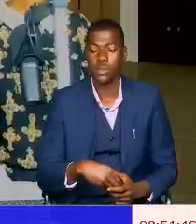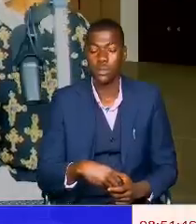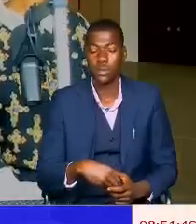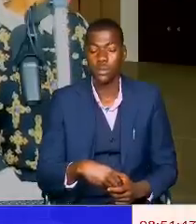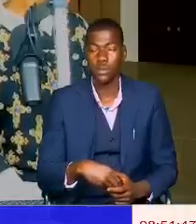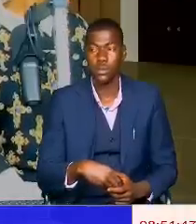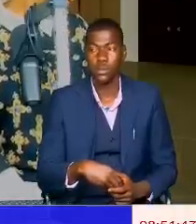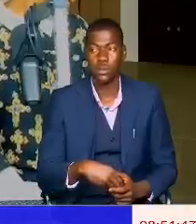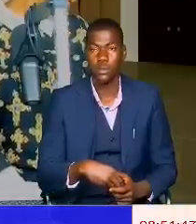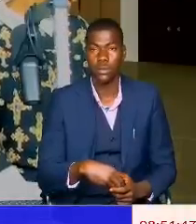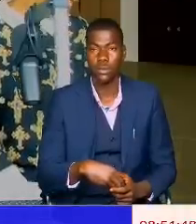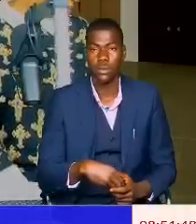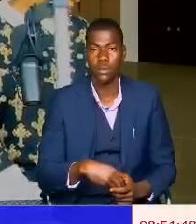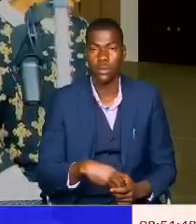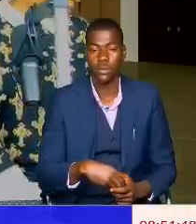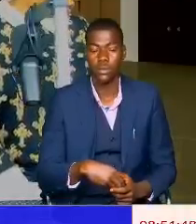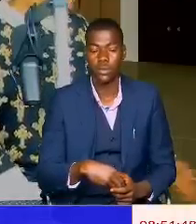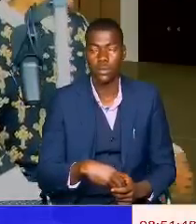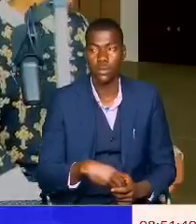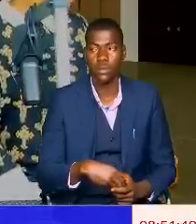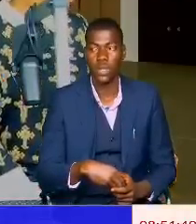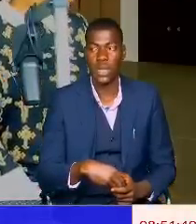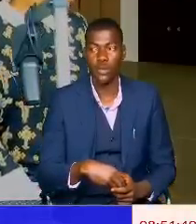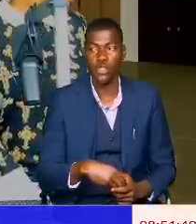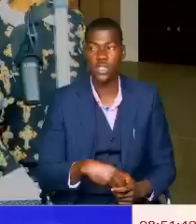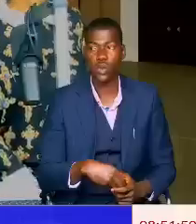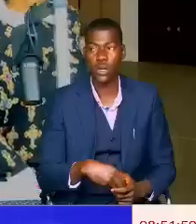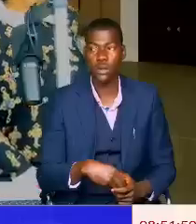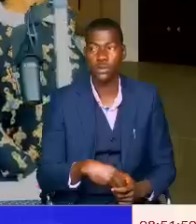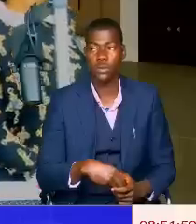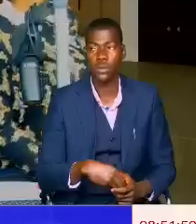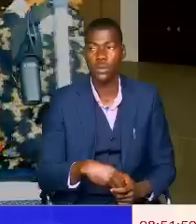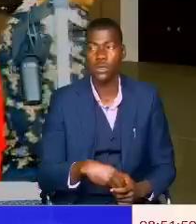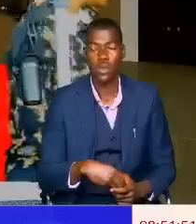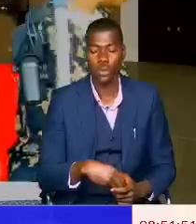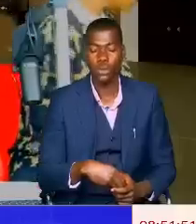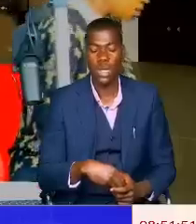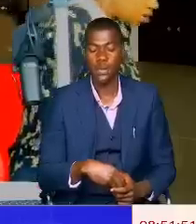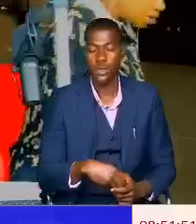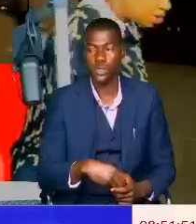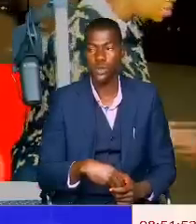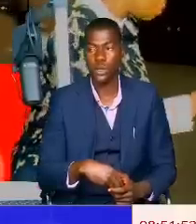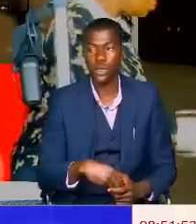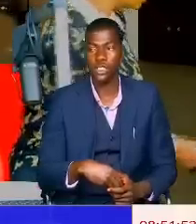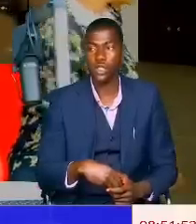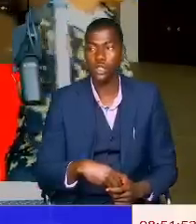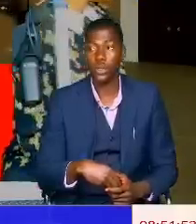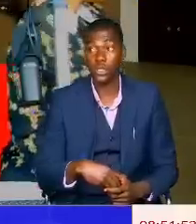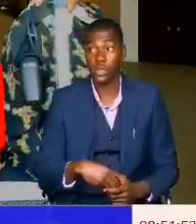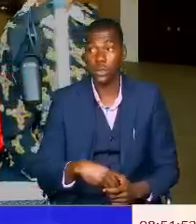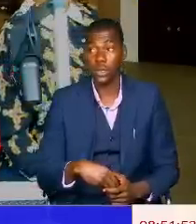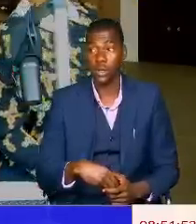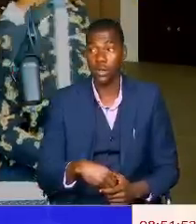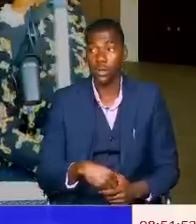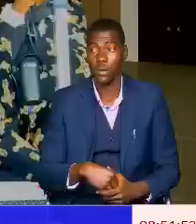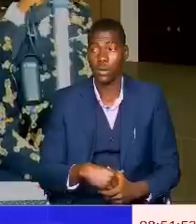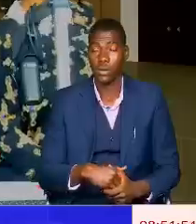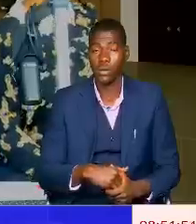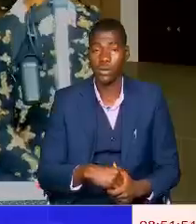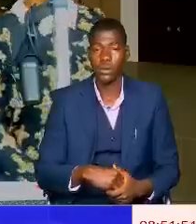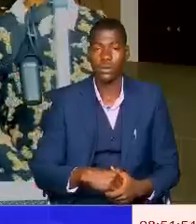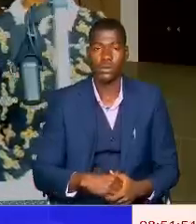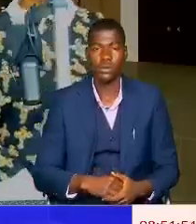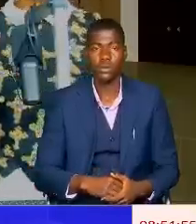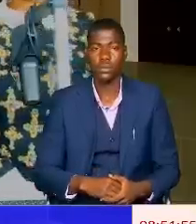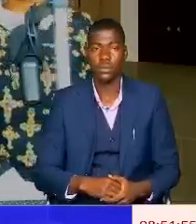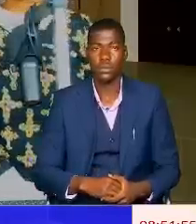This is the new improved leaking studio. Make we clap for ourselves. You know, go stop us from continuing.